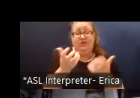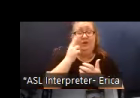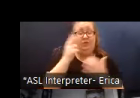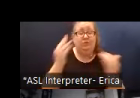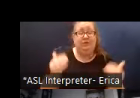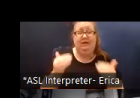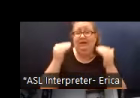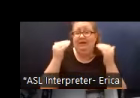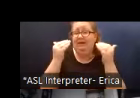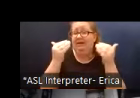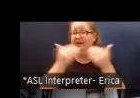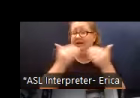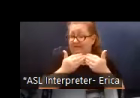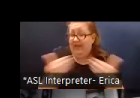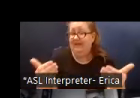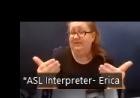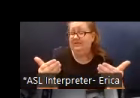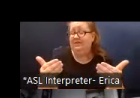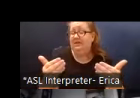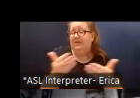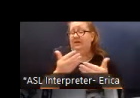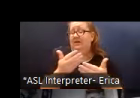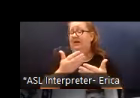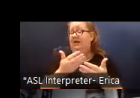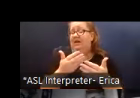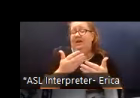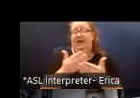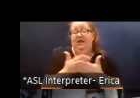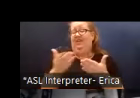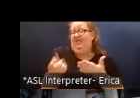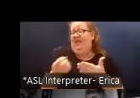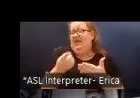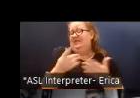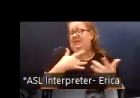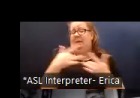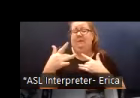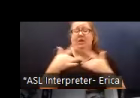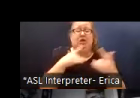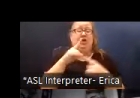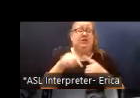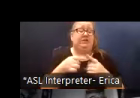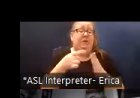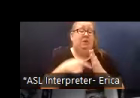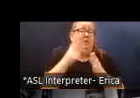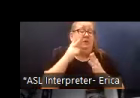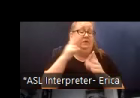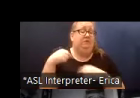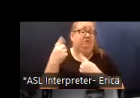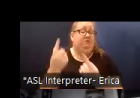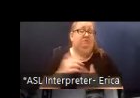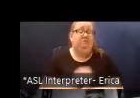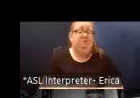advance, and things that maybe concern you about what you saw.